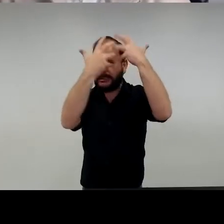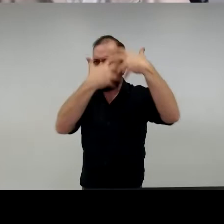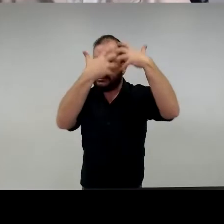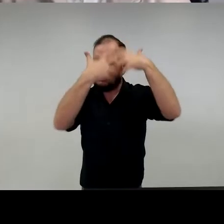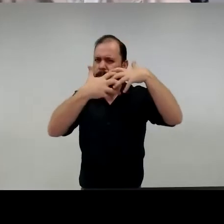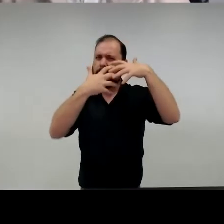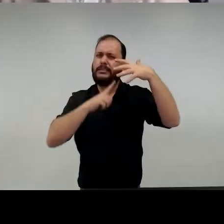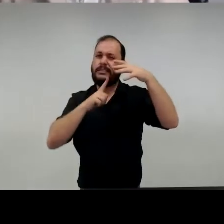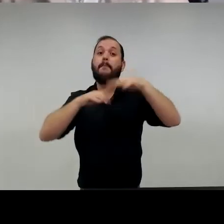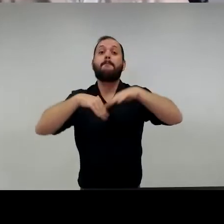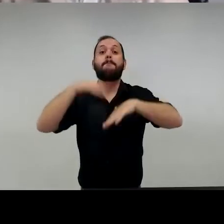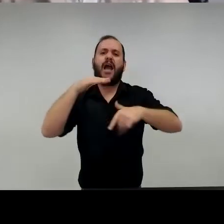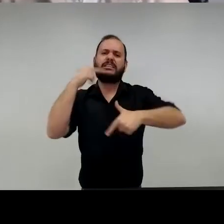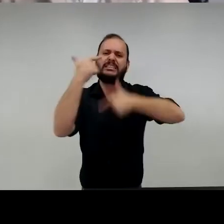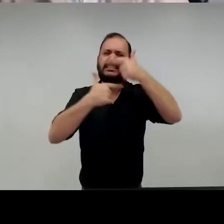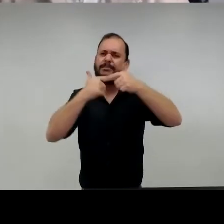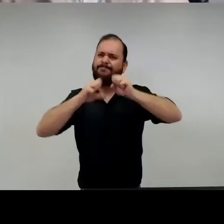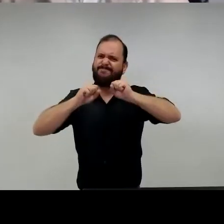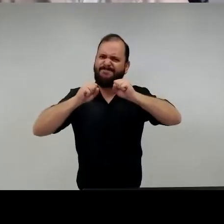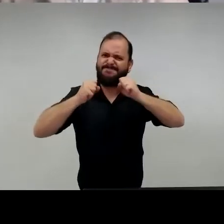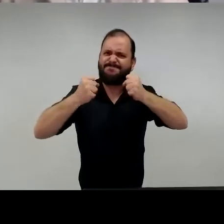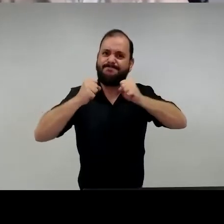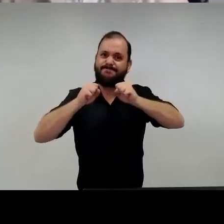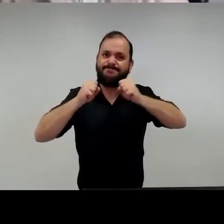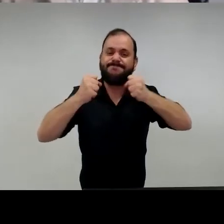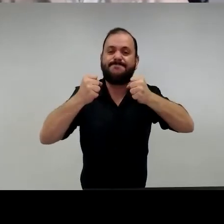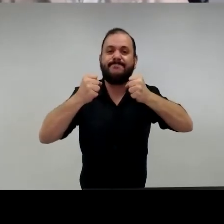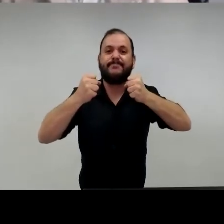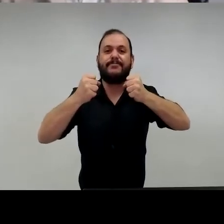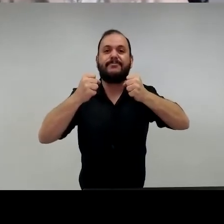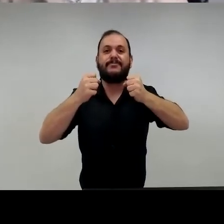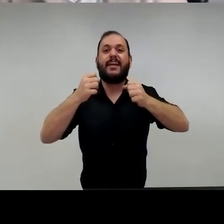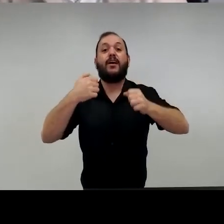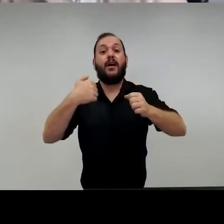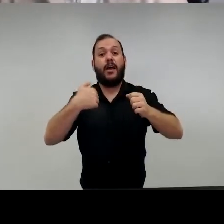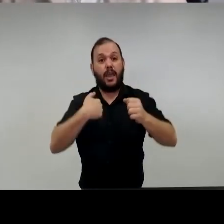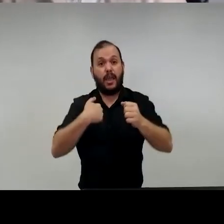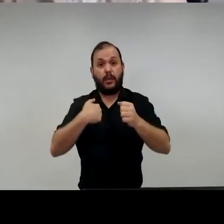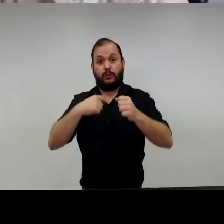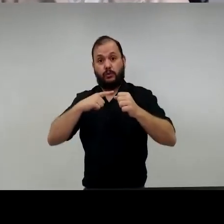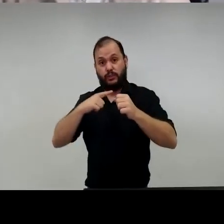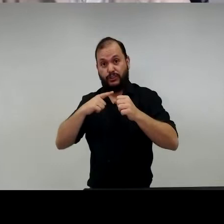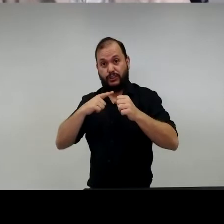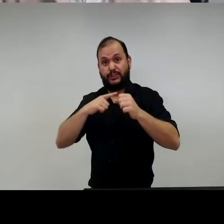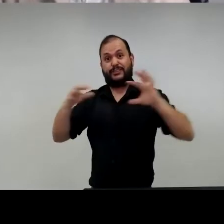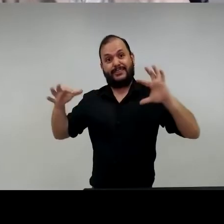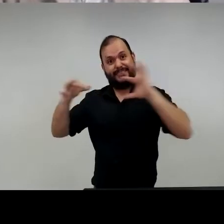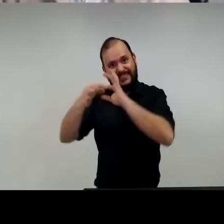more things to attend to. I have developed with Sophie